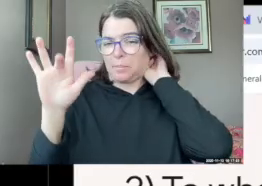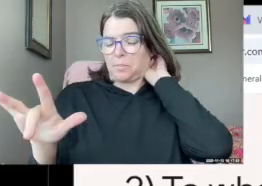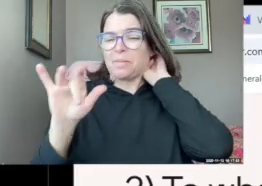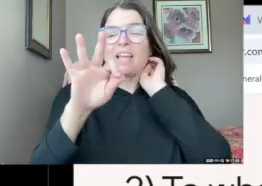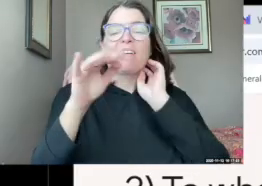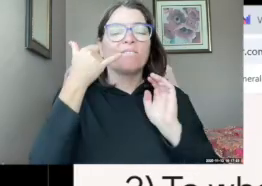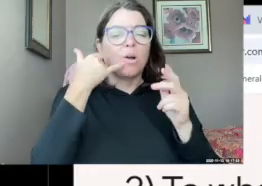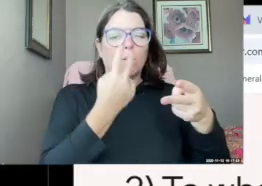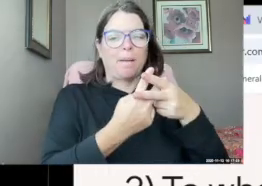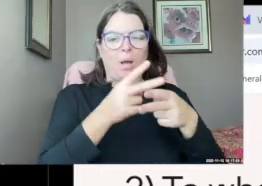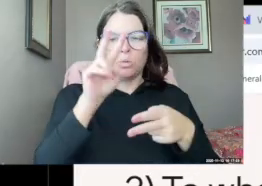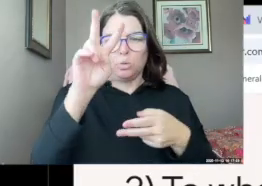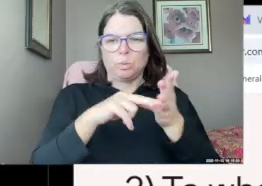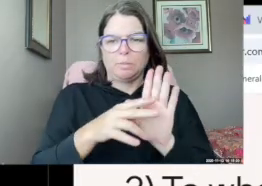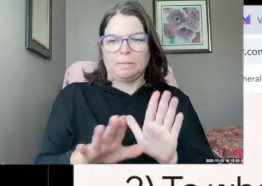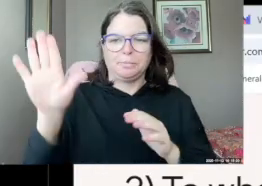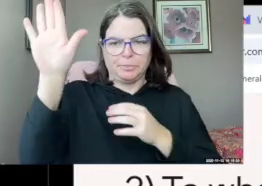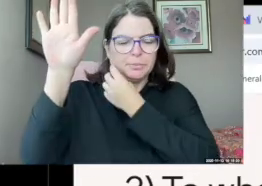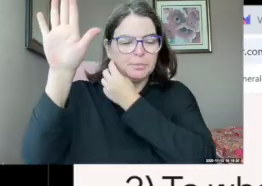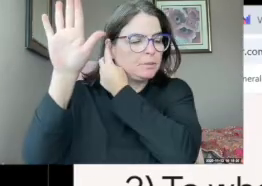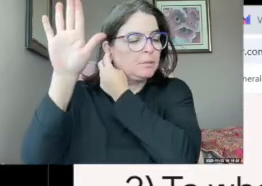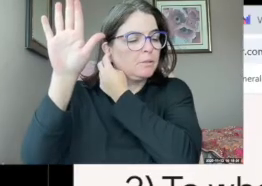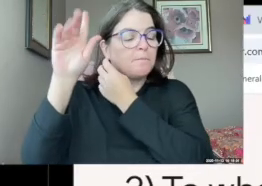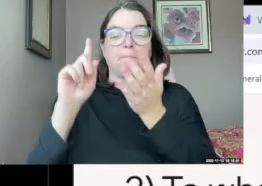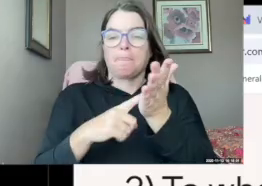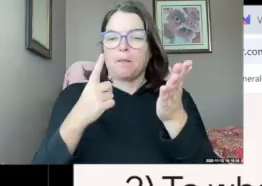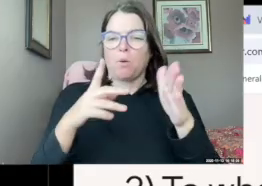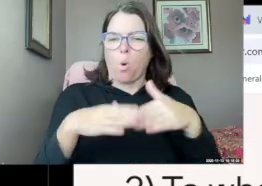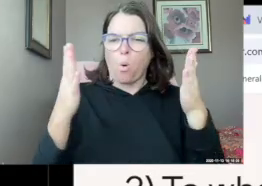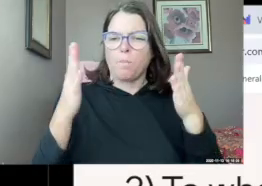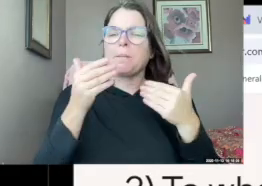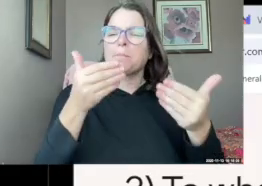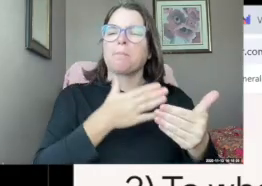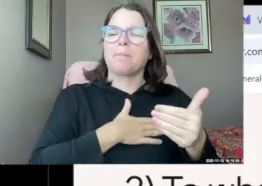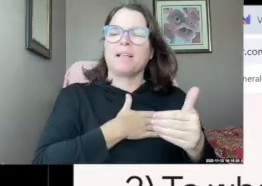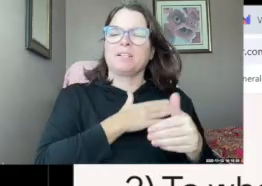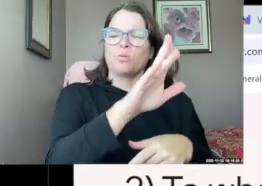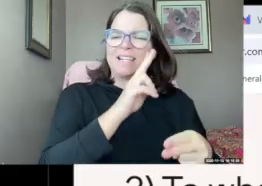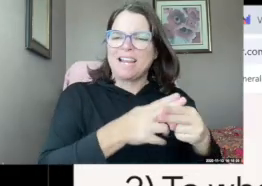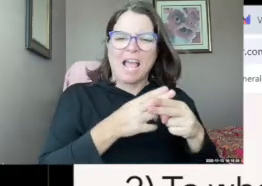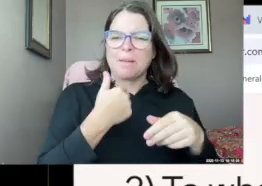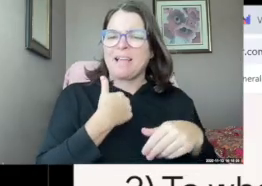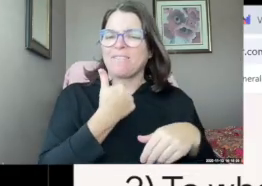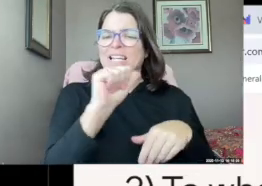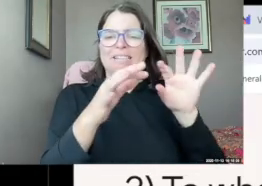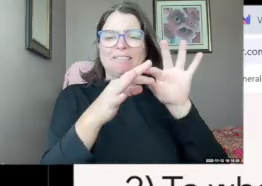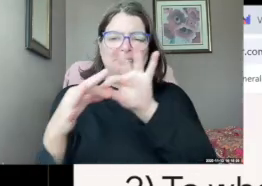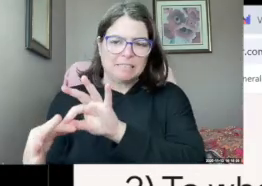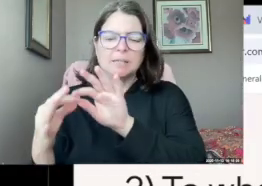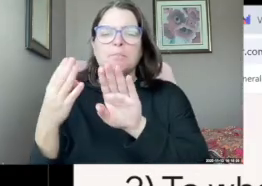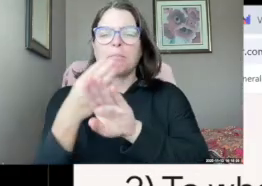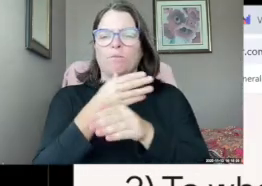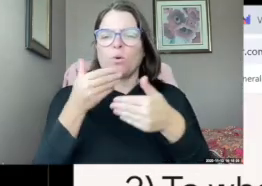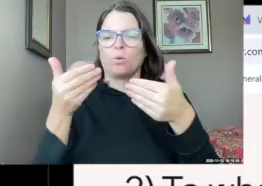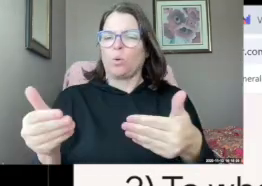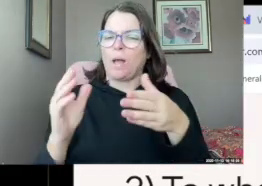joining by phone, press #2 to raise your hand. Once your line is open, state your name and affiliation, if you